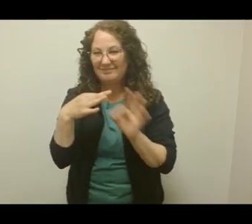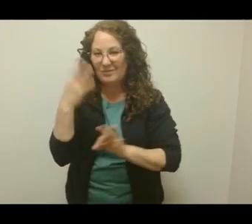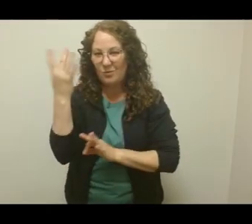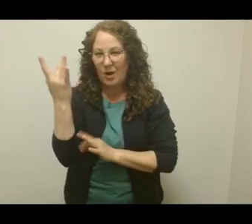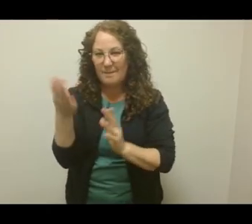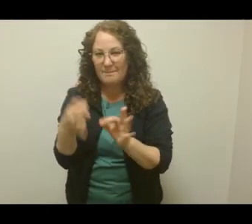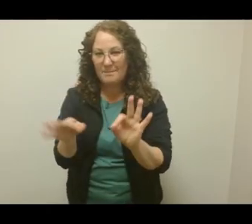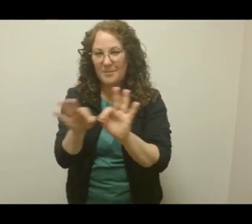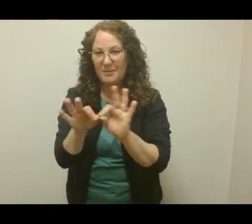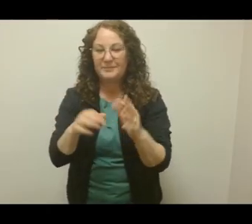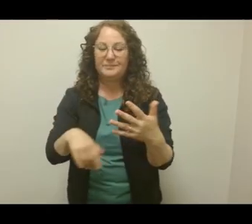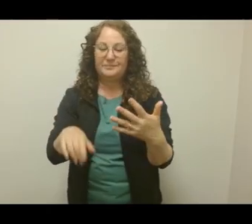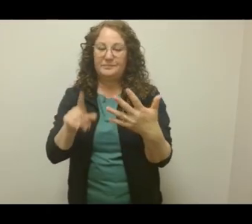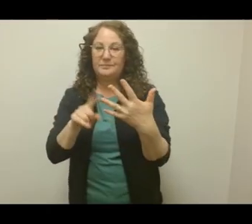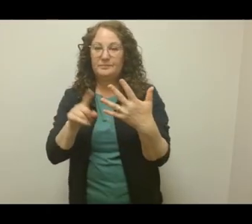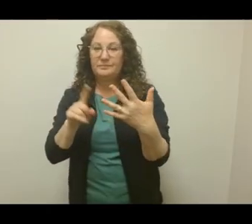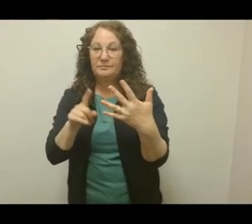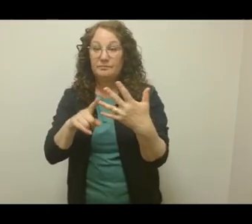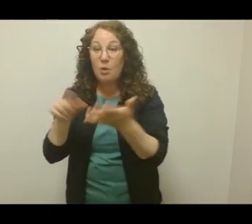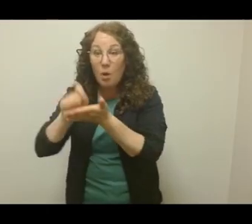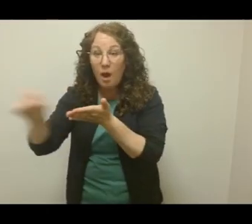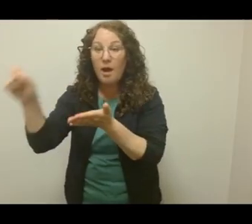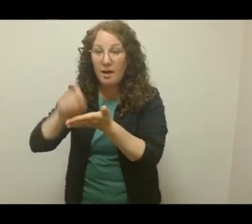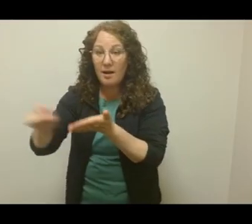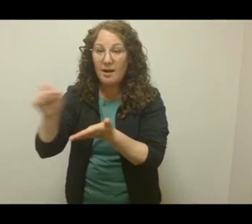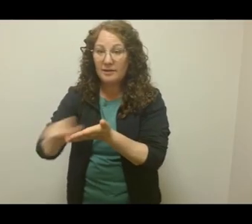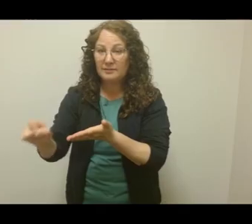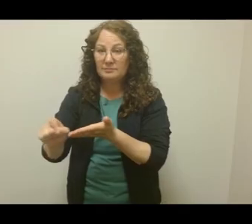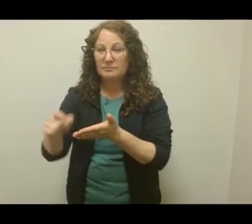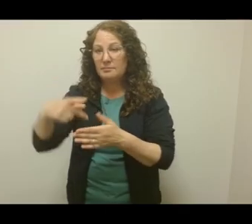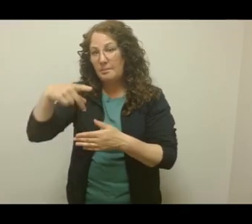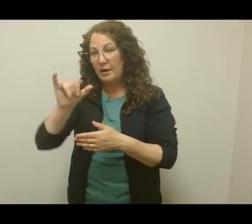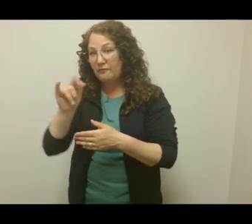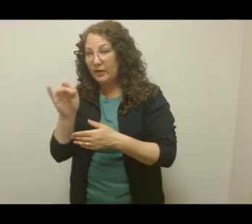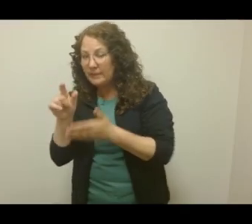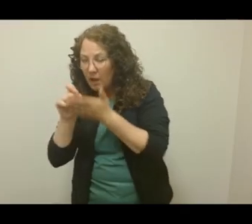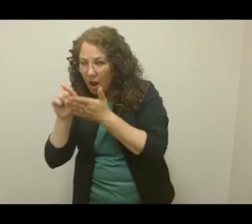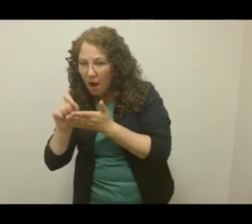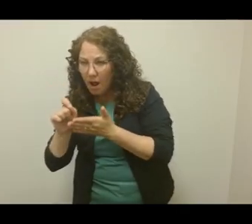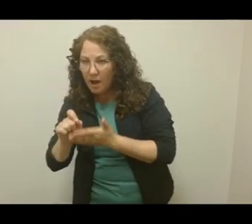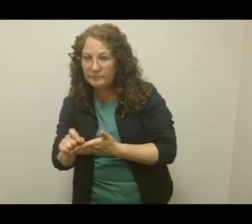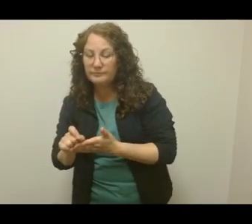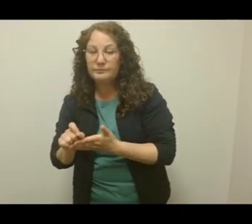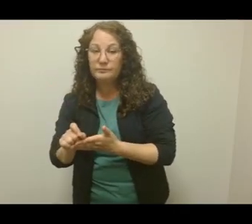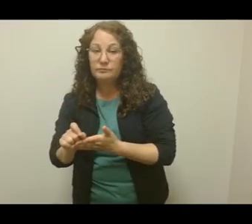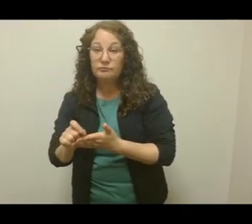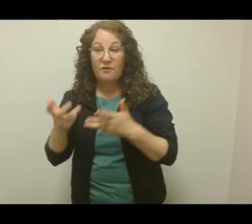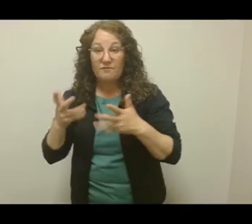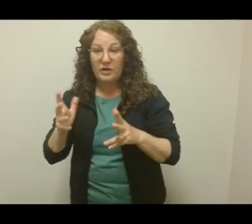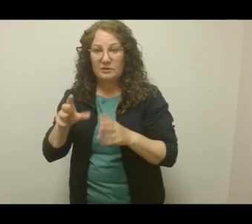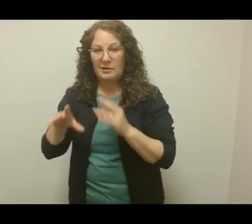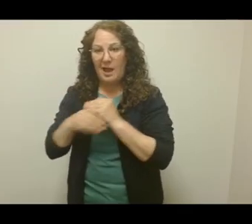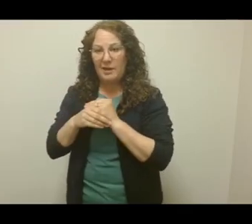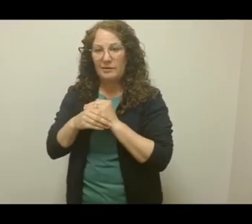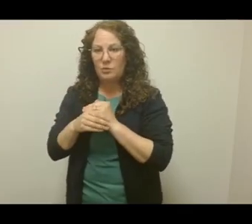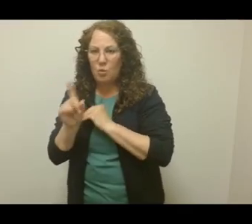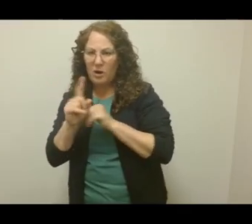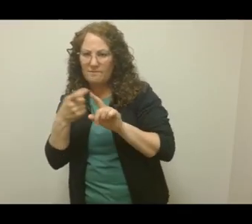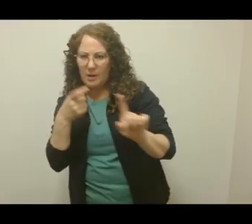bit. Then do the writing. Write your paraphrase. When you're done, add an in-text citation and